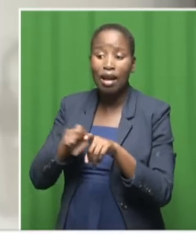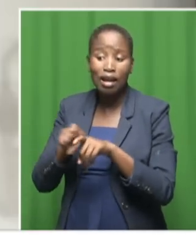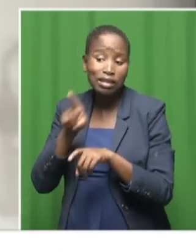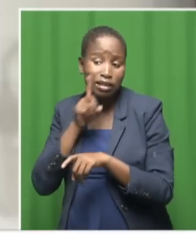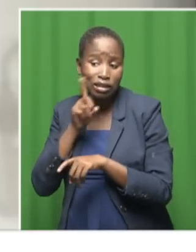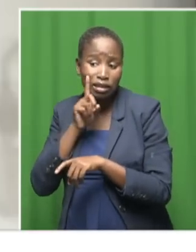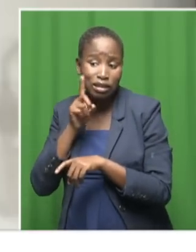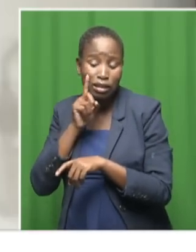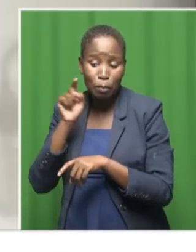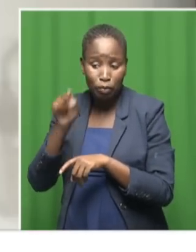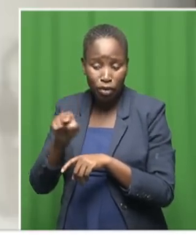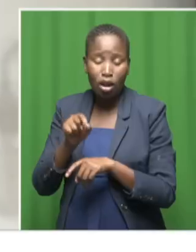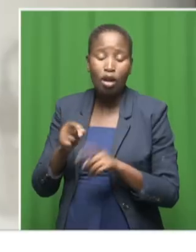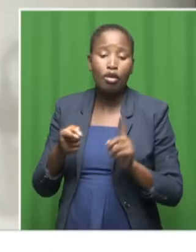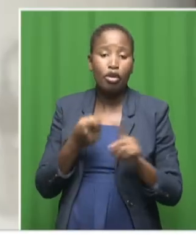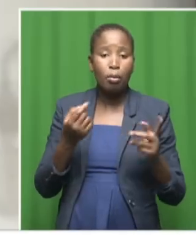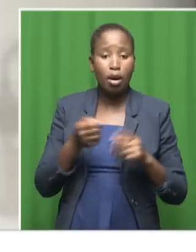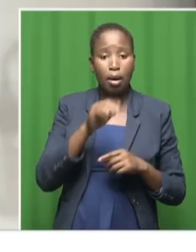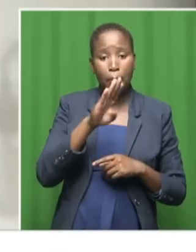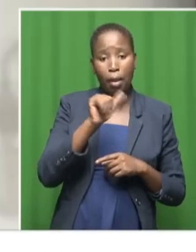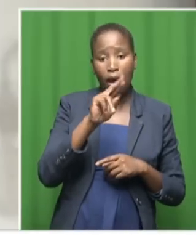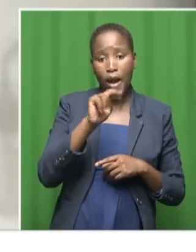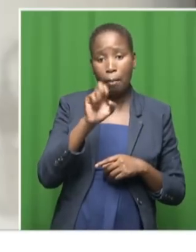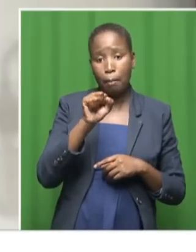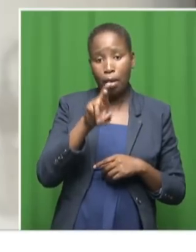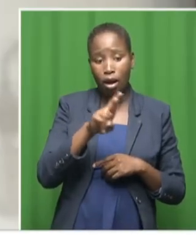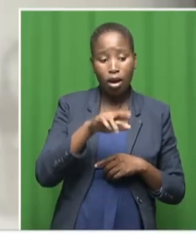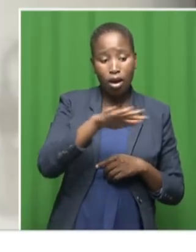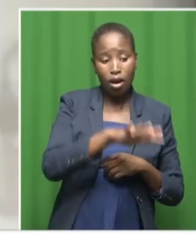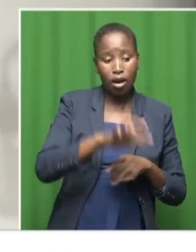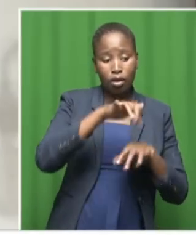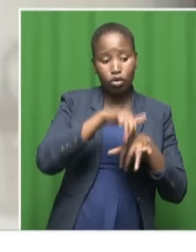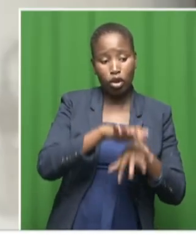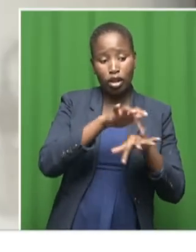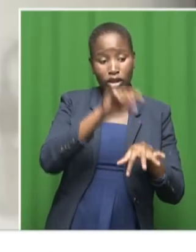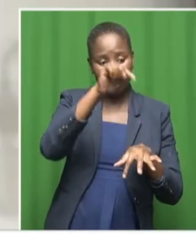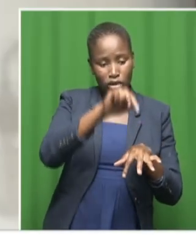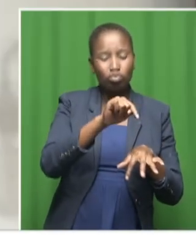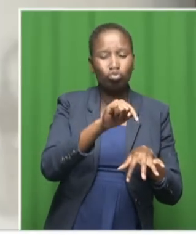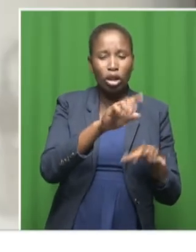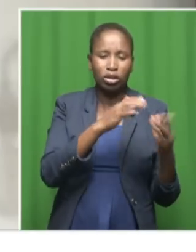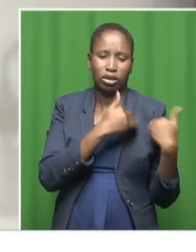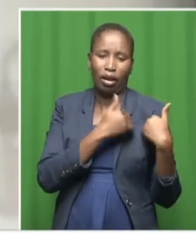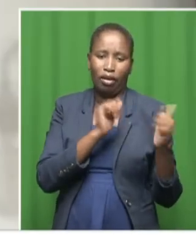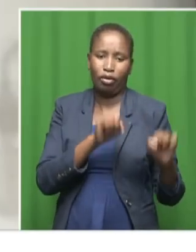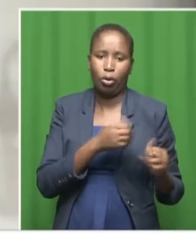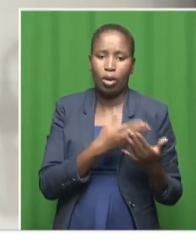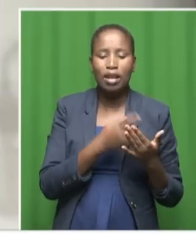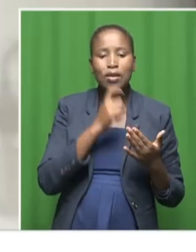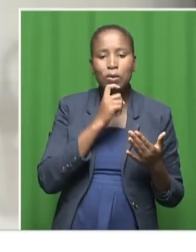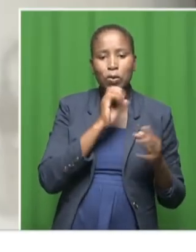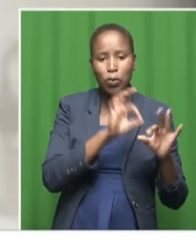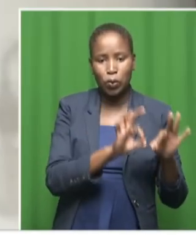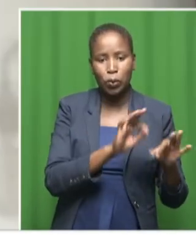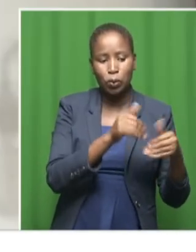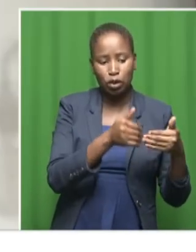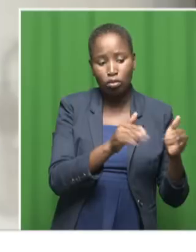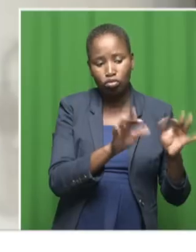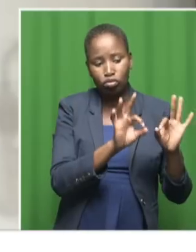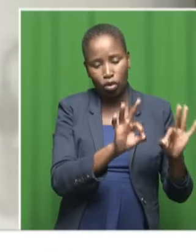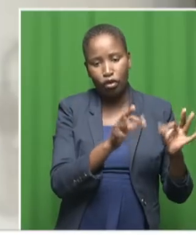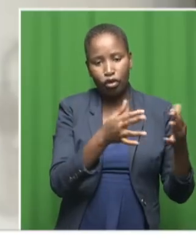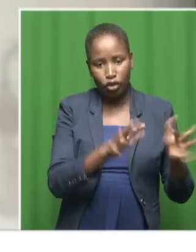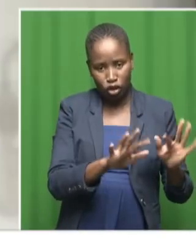are well under the threshold of safe usage of E. coli, so we have reopened them.